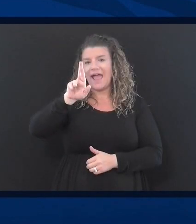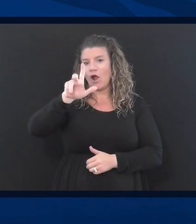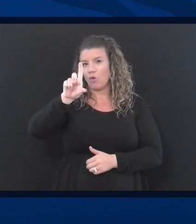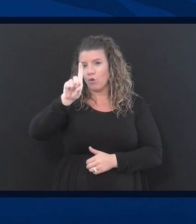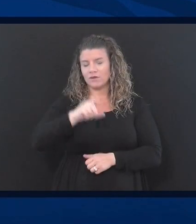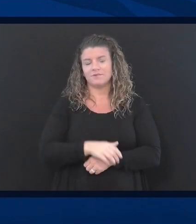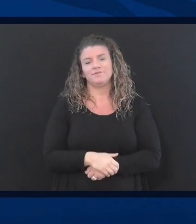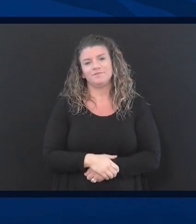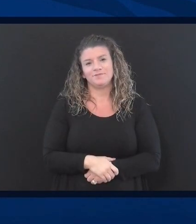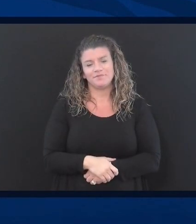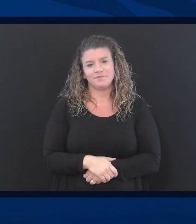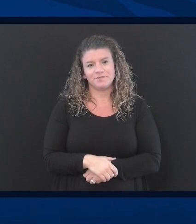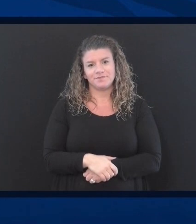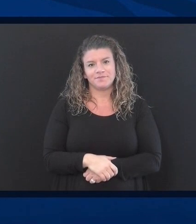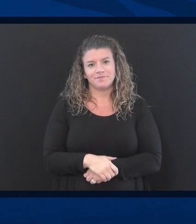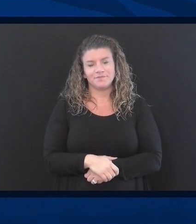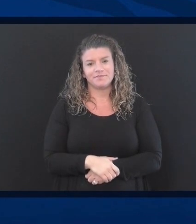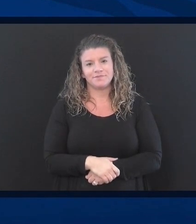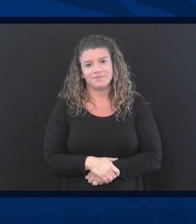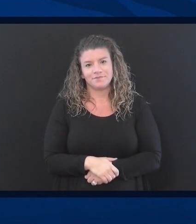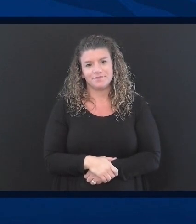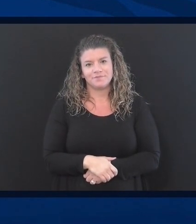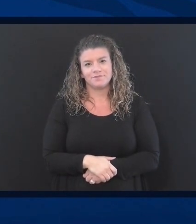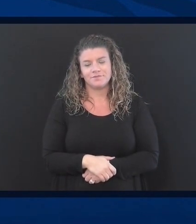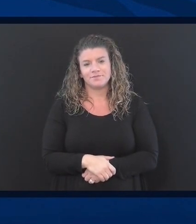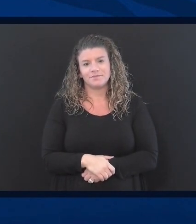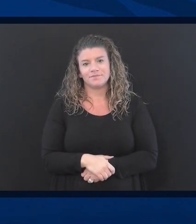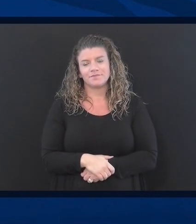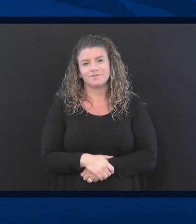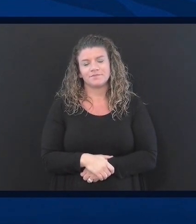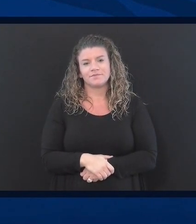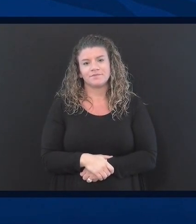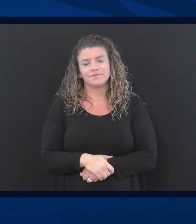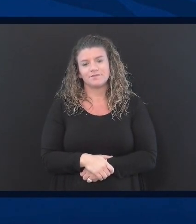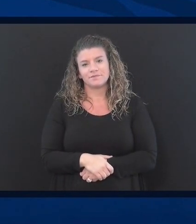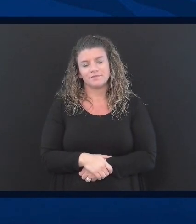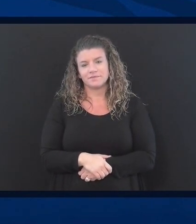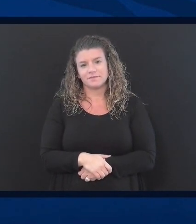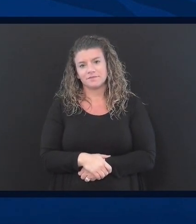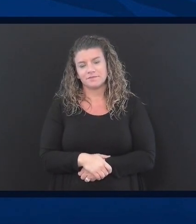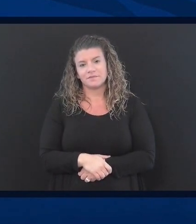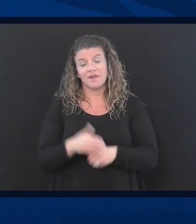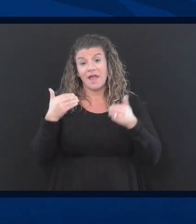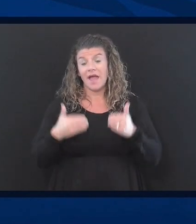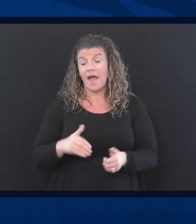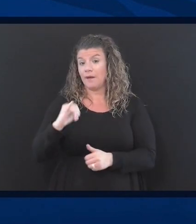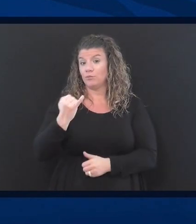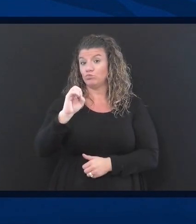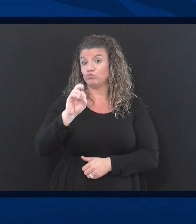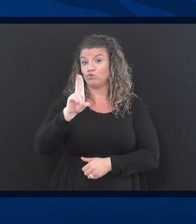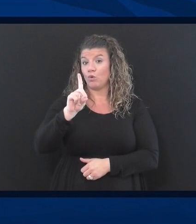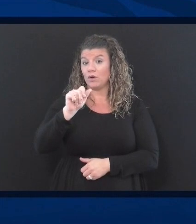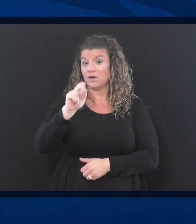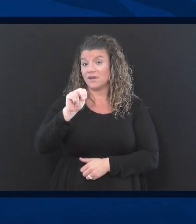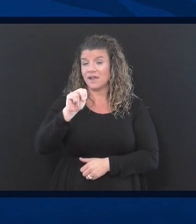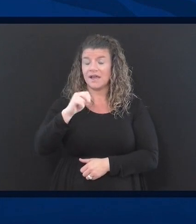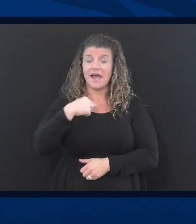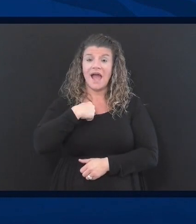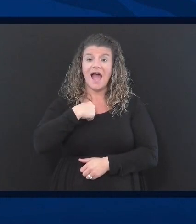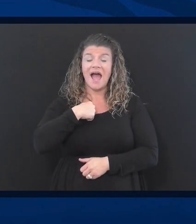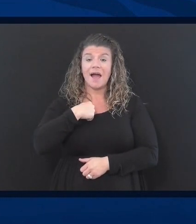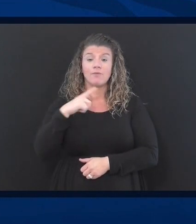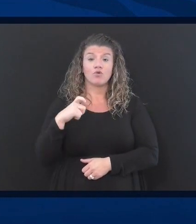Yes, can you hear me? Yes, we can. Okay, this is Jordan Hatfield with the Register-Herald. I'm actually asking this